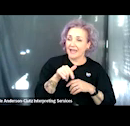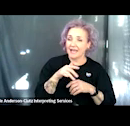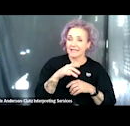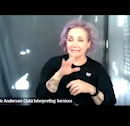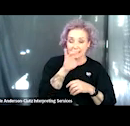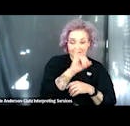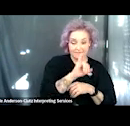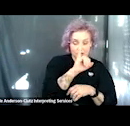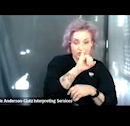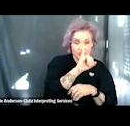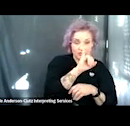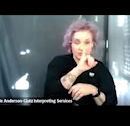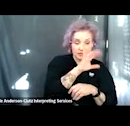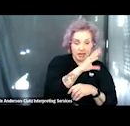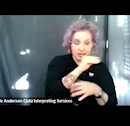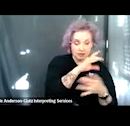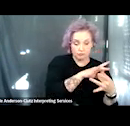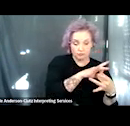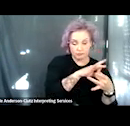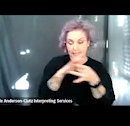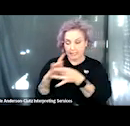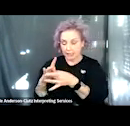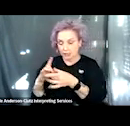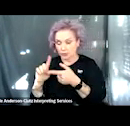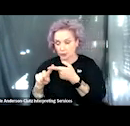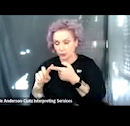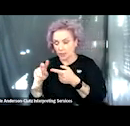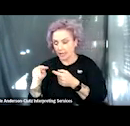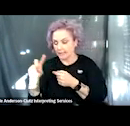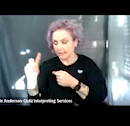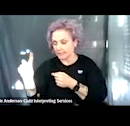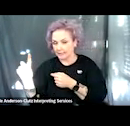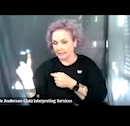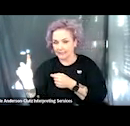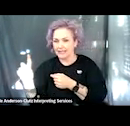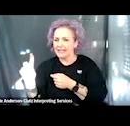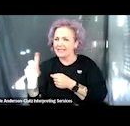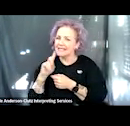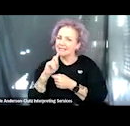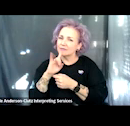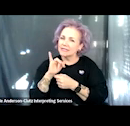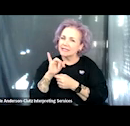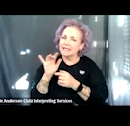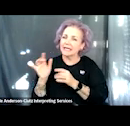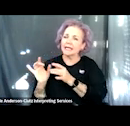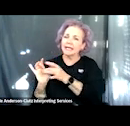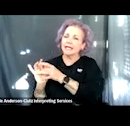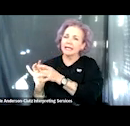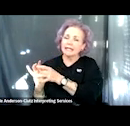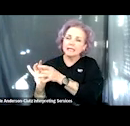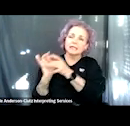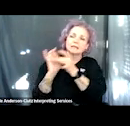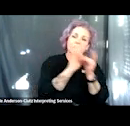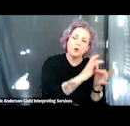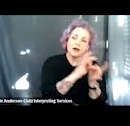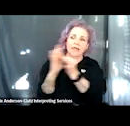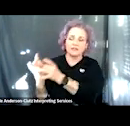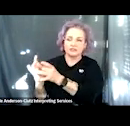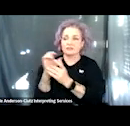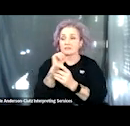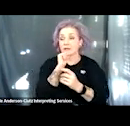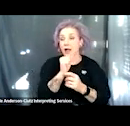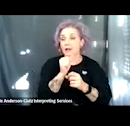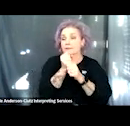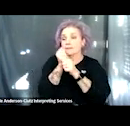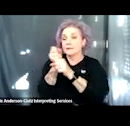between factors of 1.5 to 2. So this isn't a cause of neurodevelopmental disorders. It's more referred to